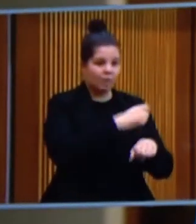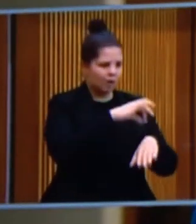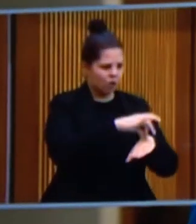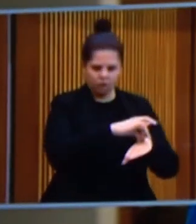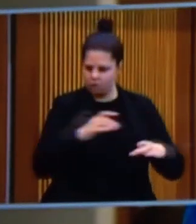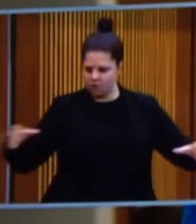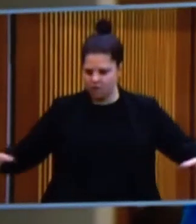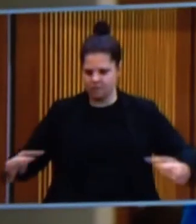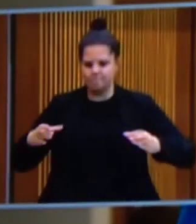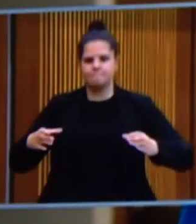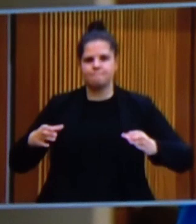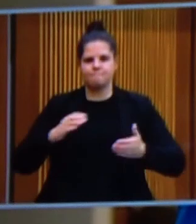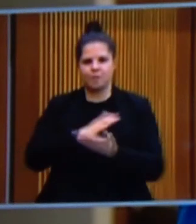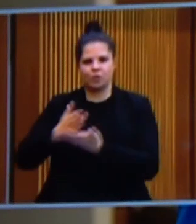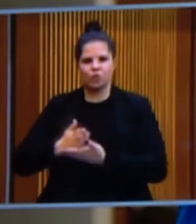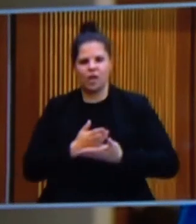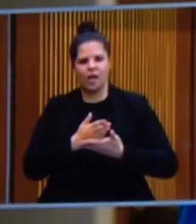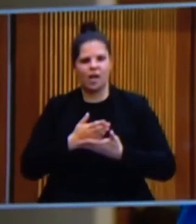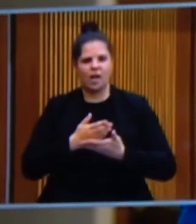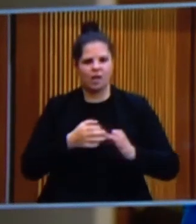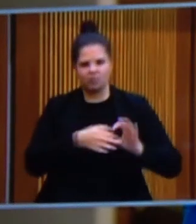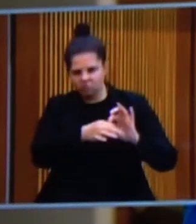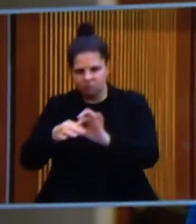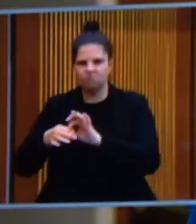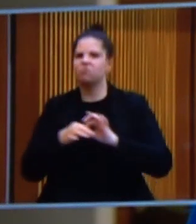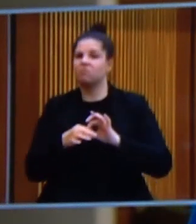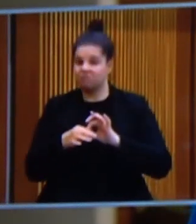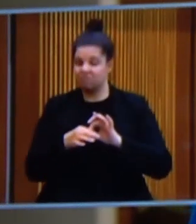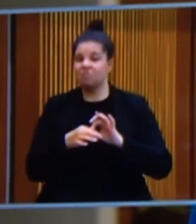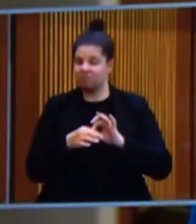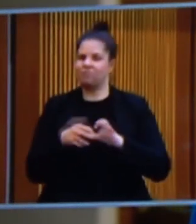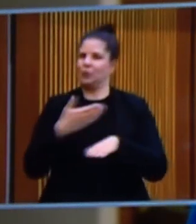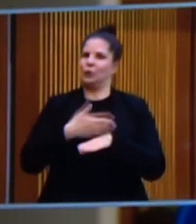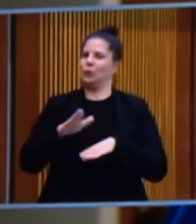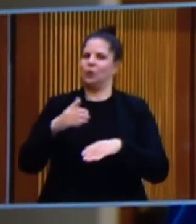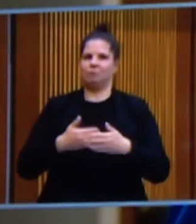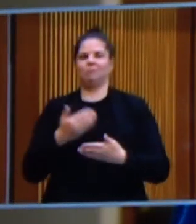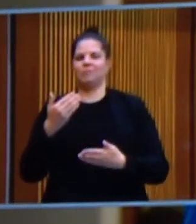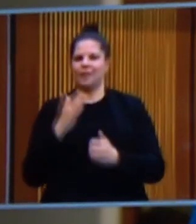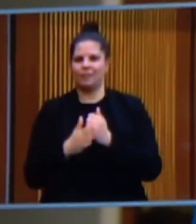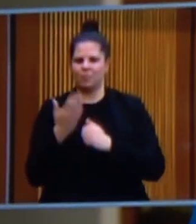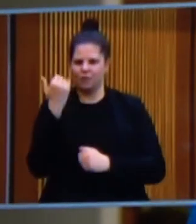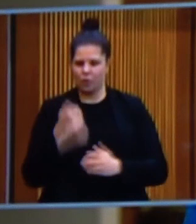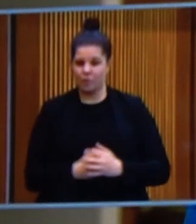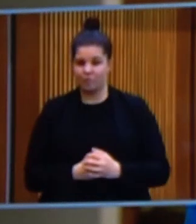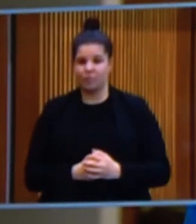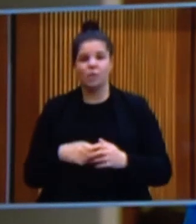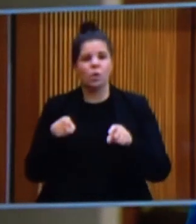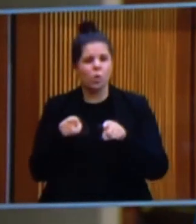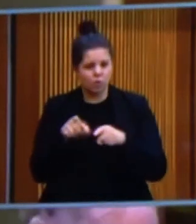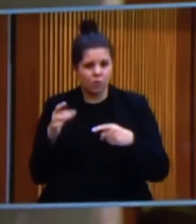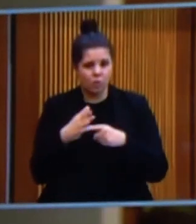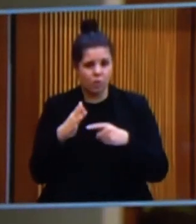deal with this pandemic and respond to this pandemic. And very importantly, also, I think, to make sure that private